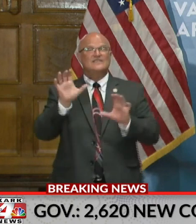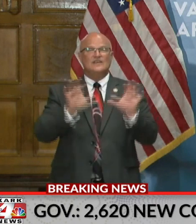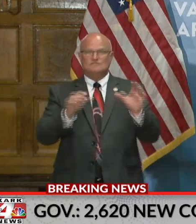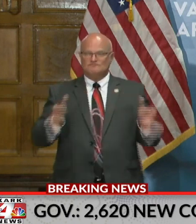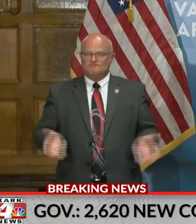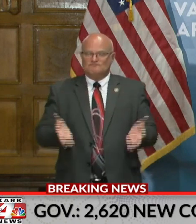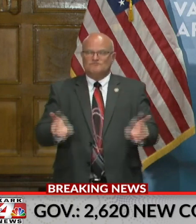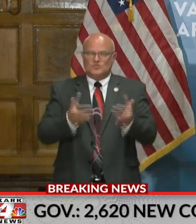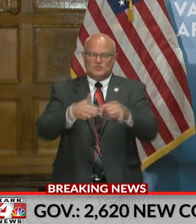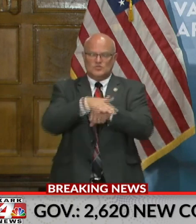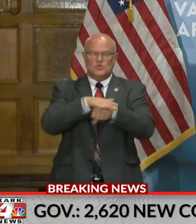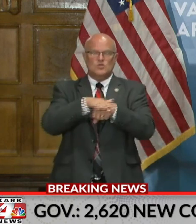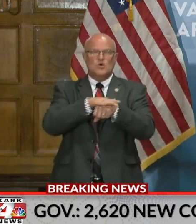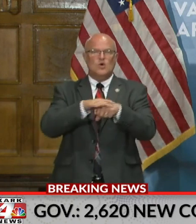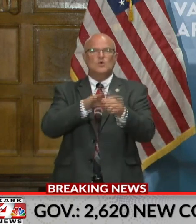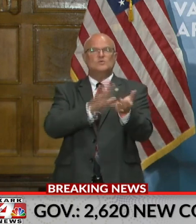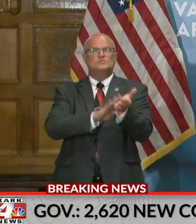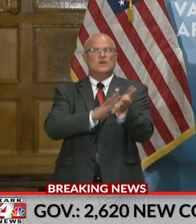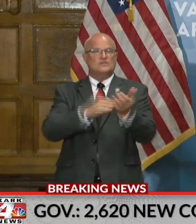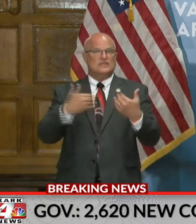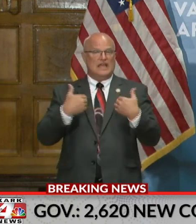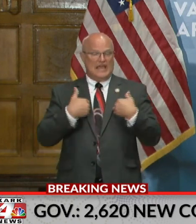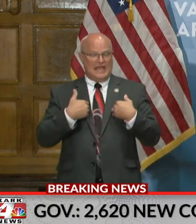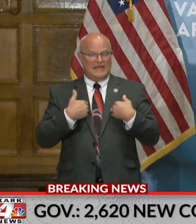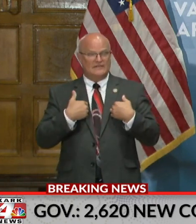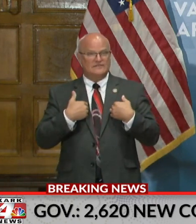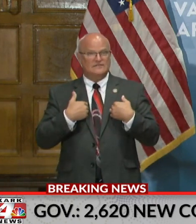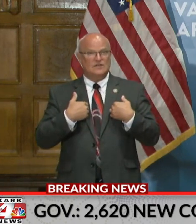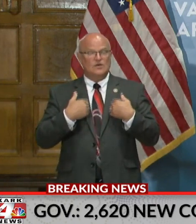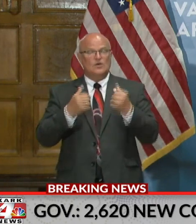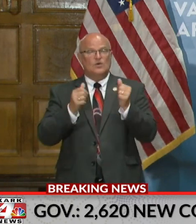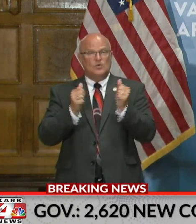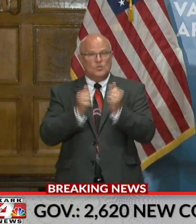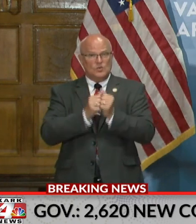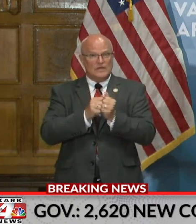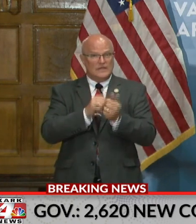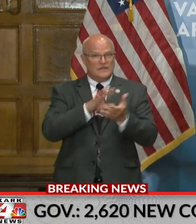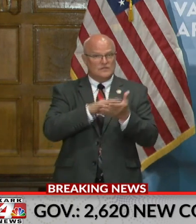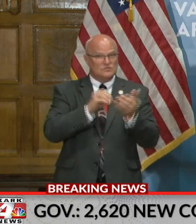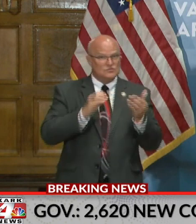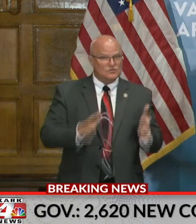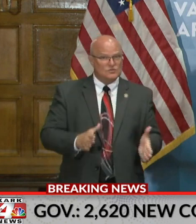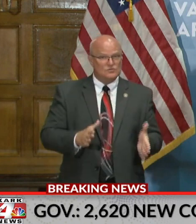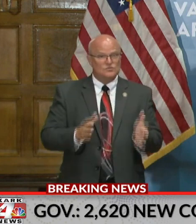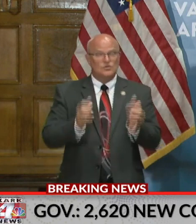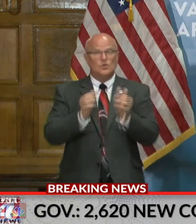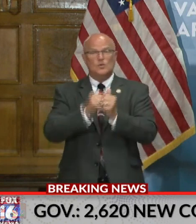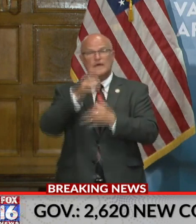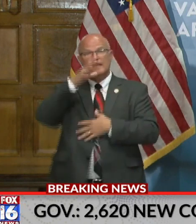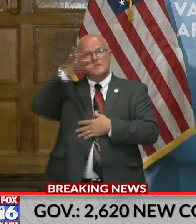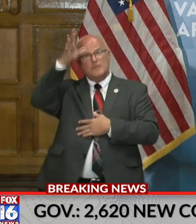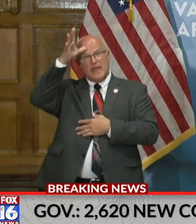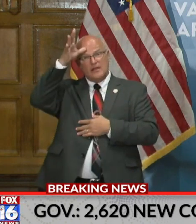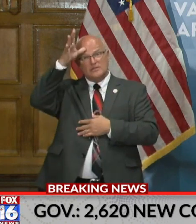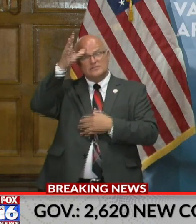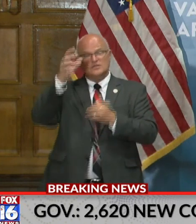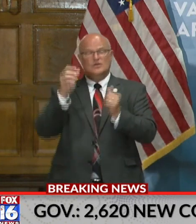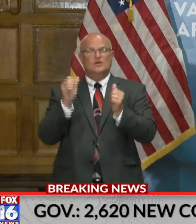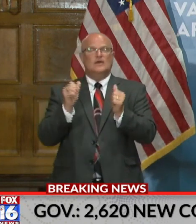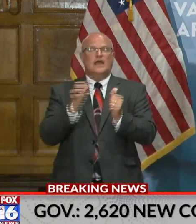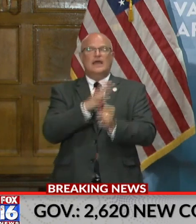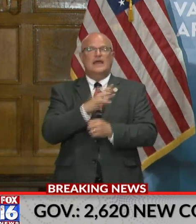we are encouraging local medical providers to have with your students, with the parents in your school